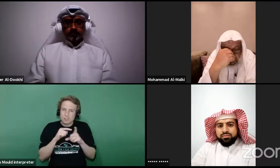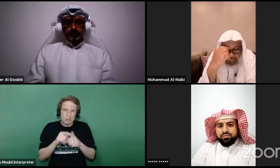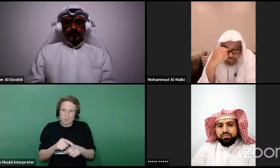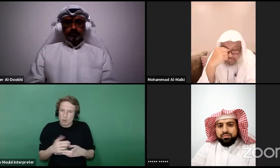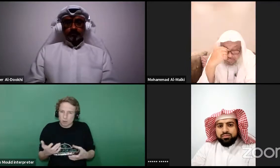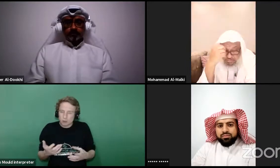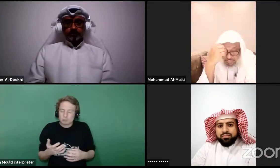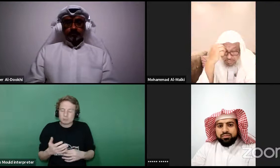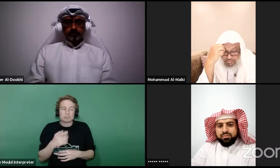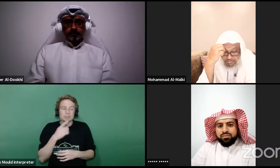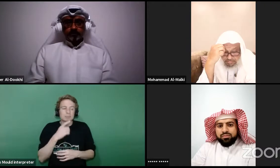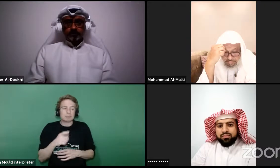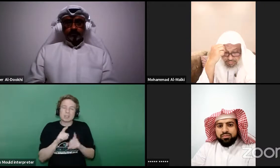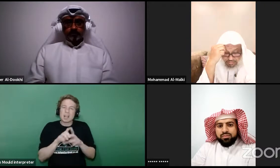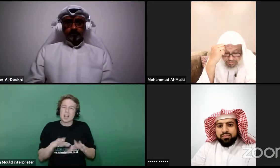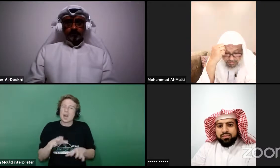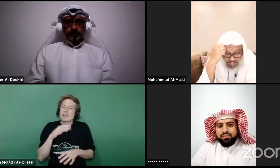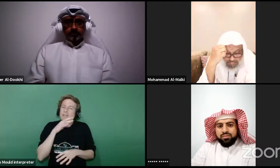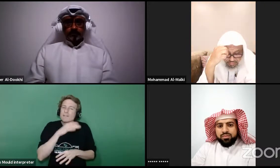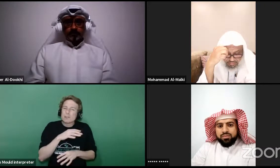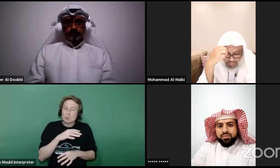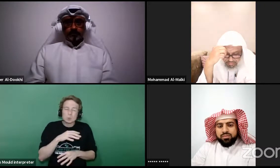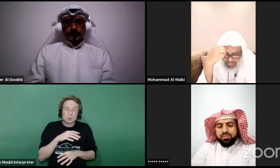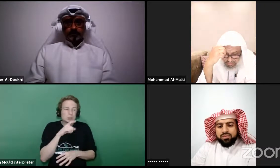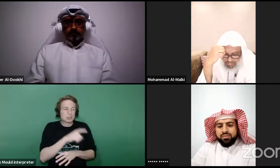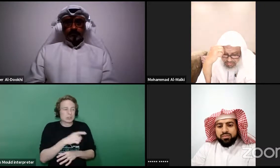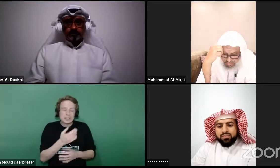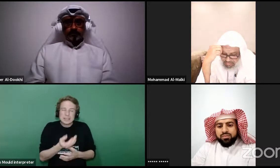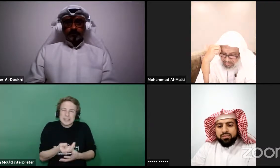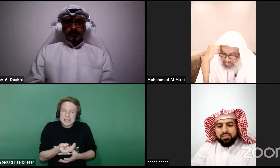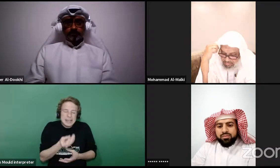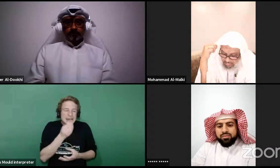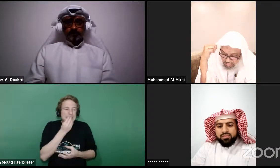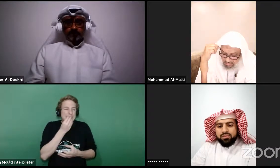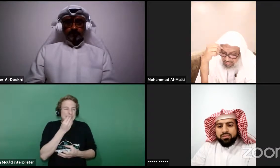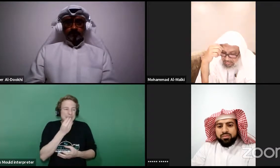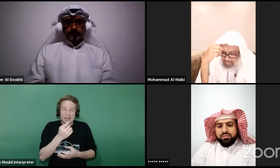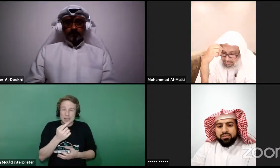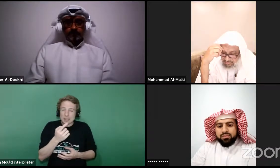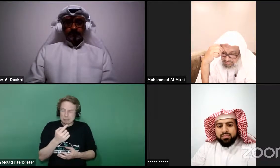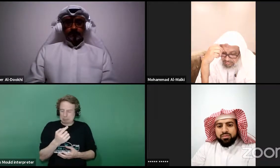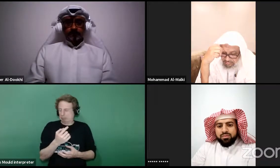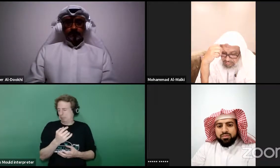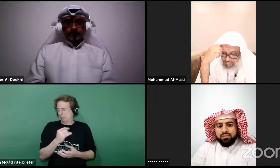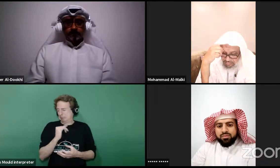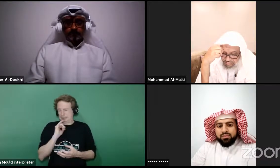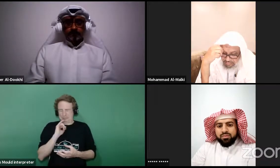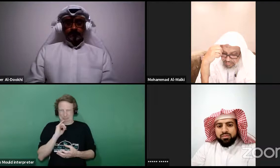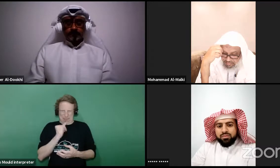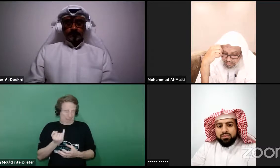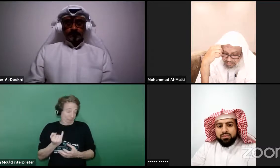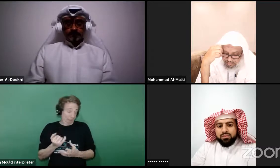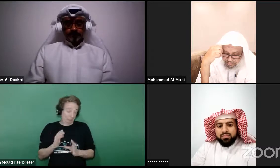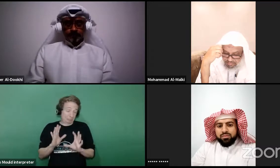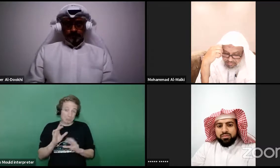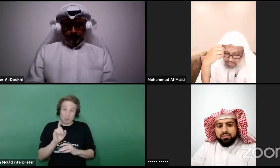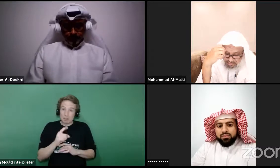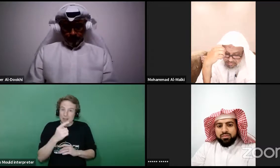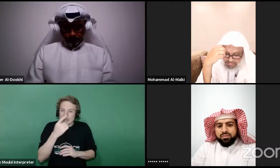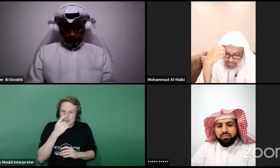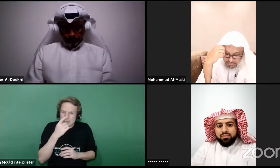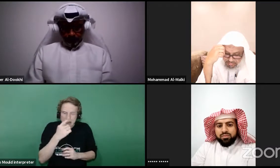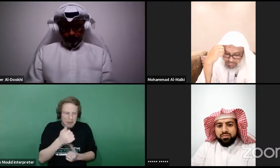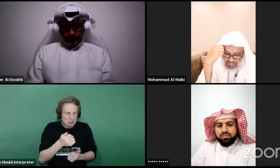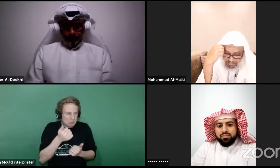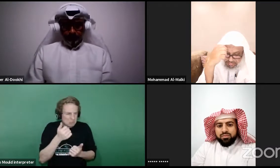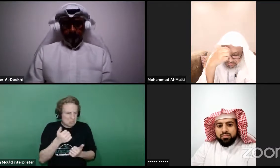taste is bitter, but its smell is sweet. And then he said, the like of the hypocrite who doesn't recite the Qur'an